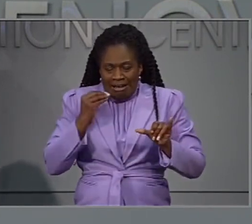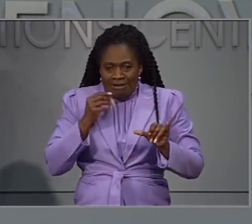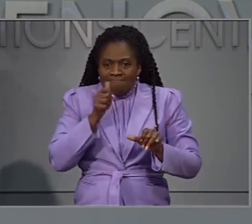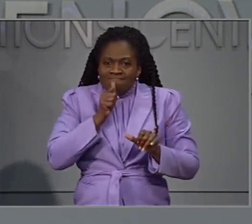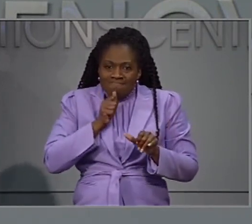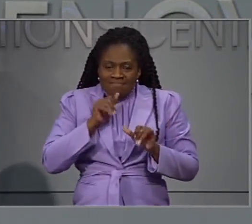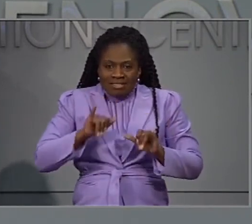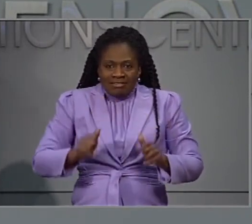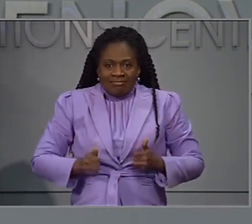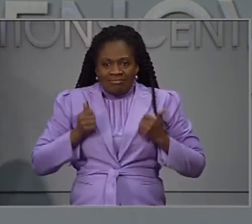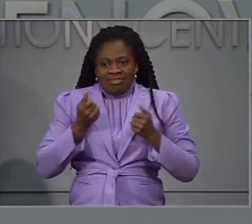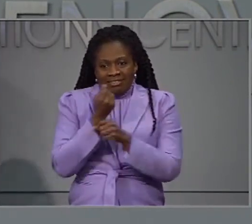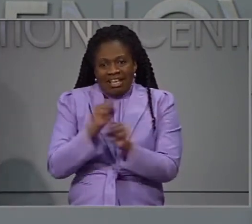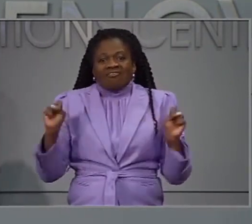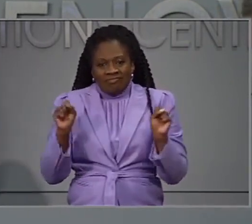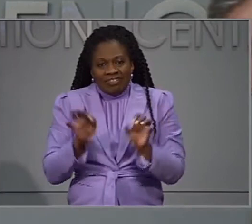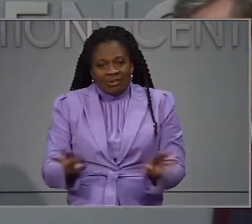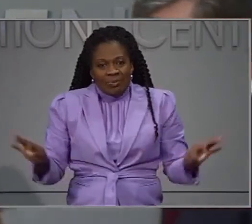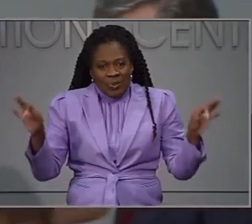save lives. Thanks.